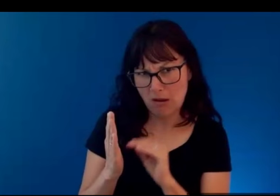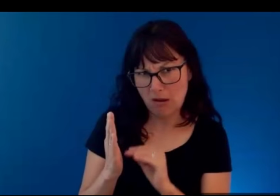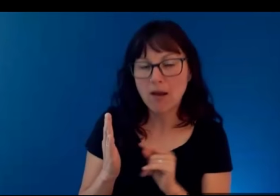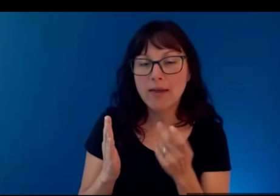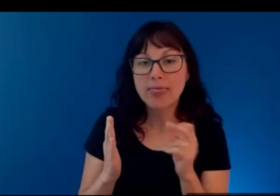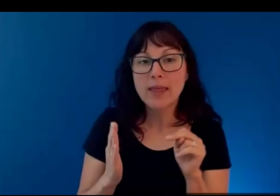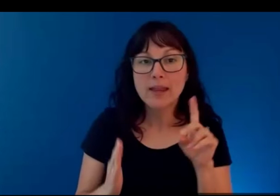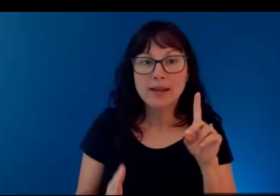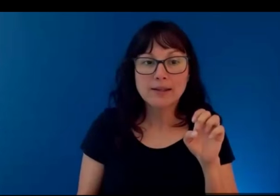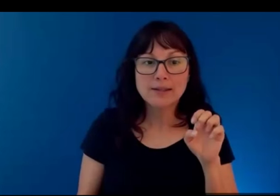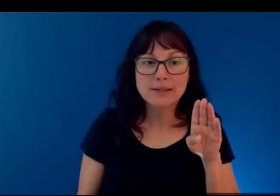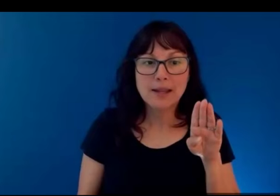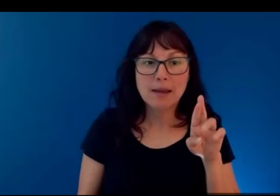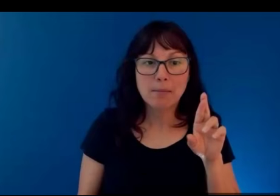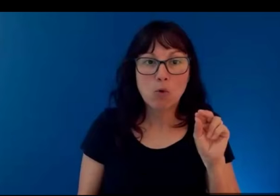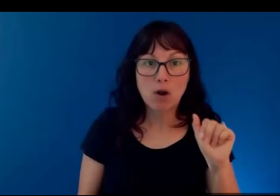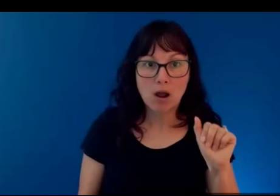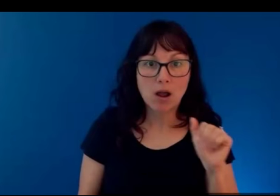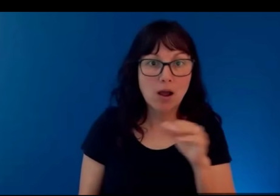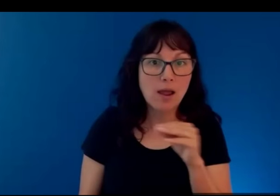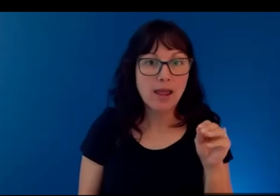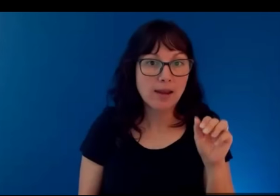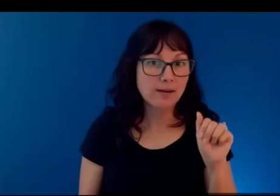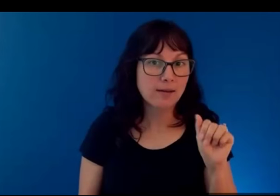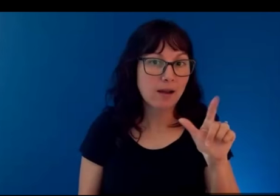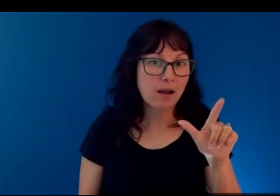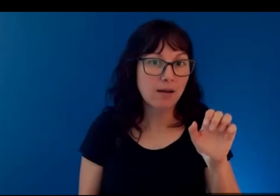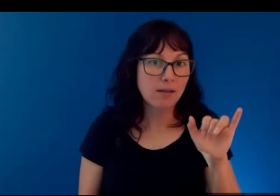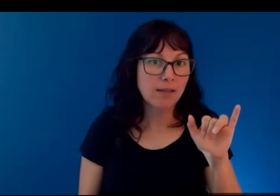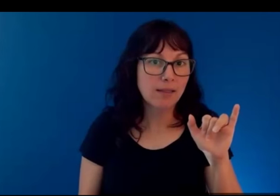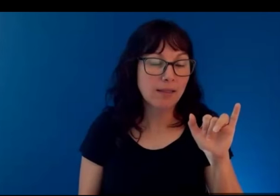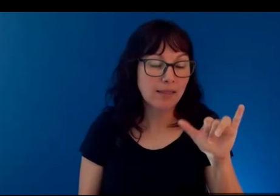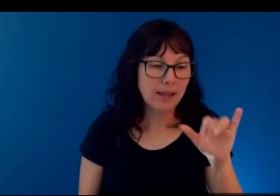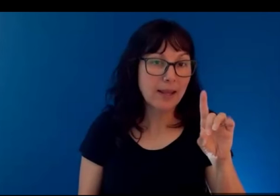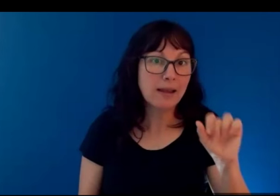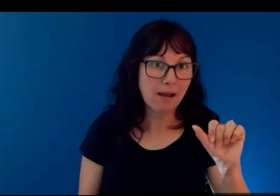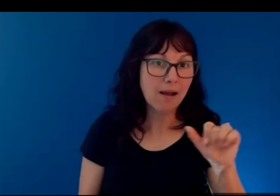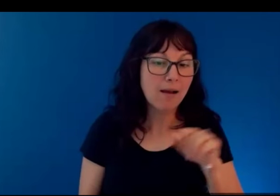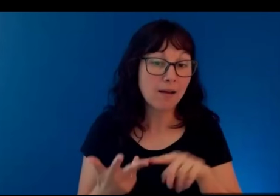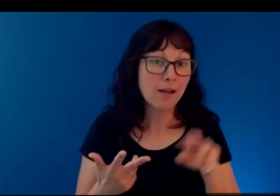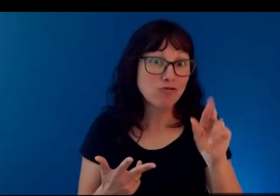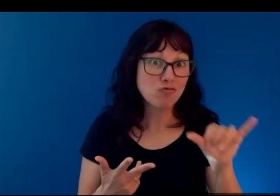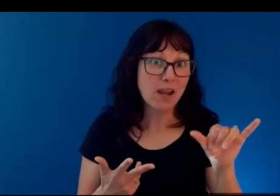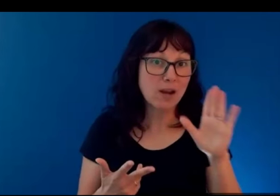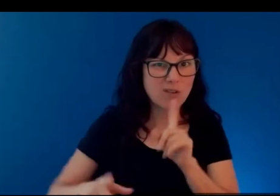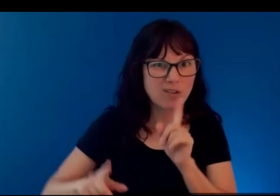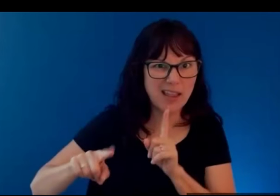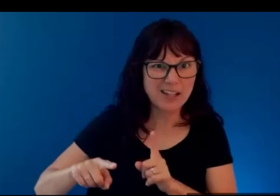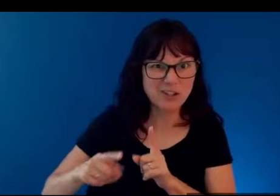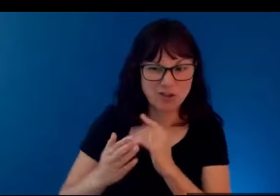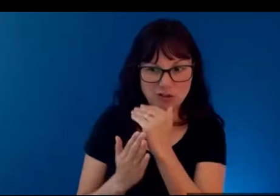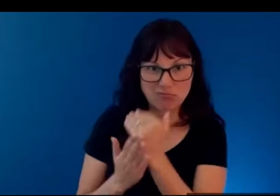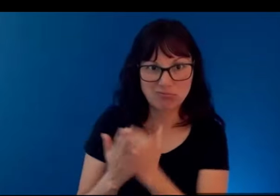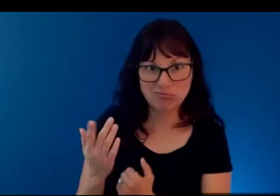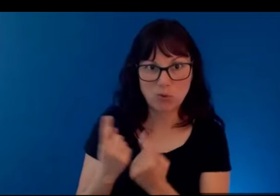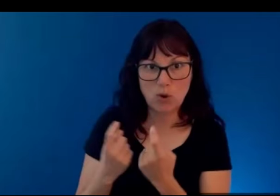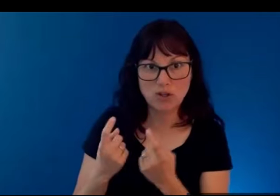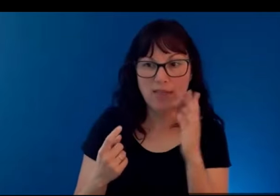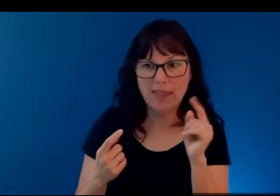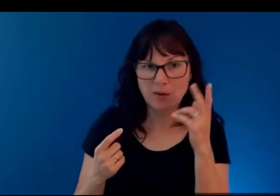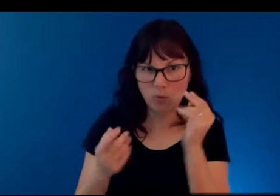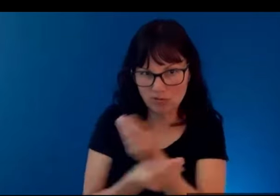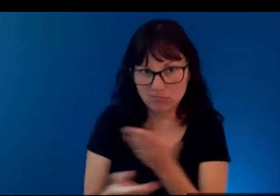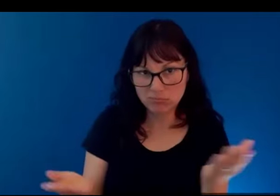getting Deborah and Aleda and also Ray to answer those questions, and we'll get them out to you down the